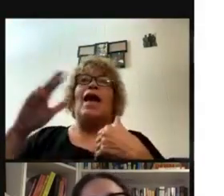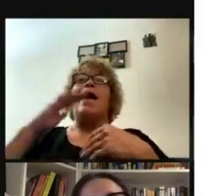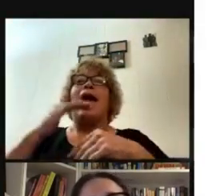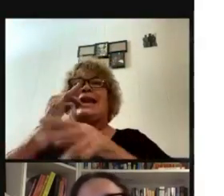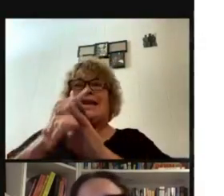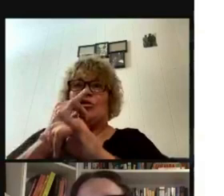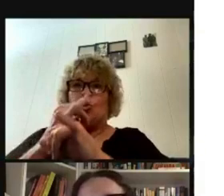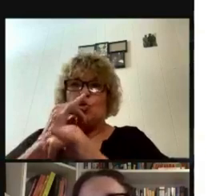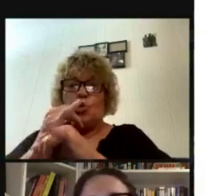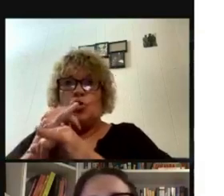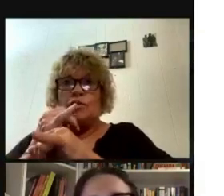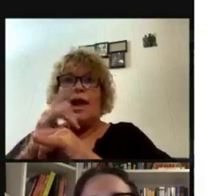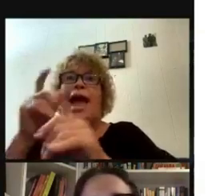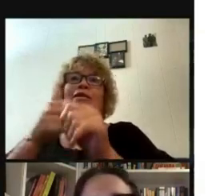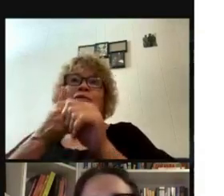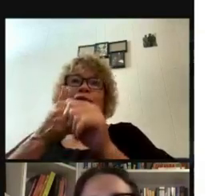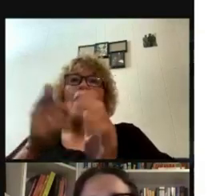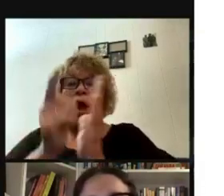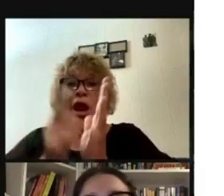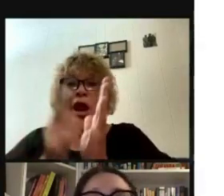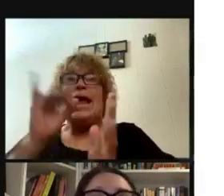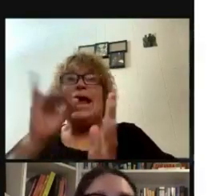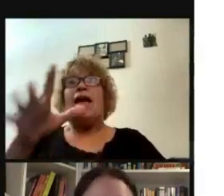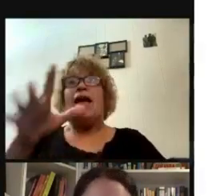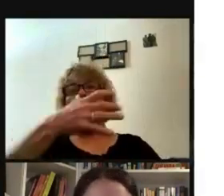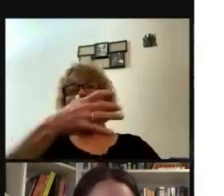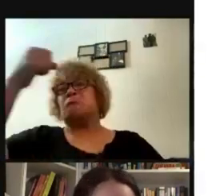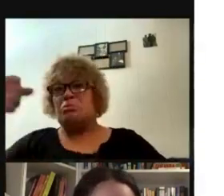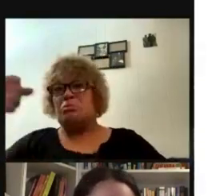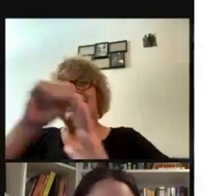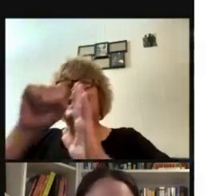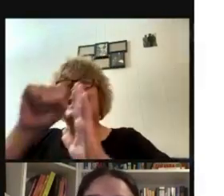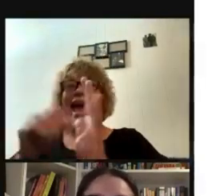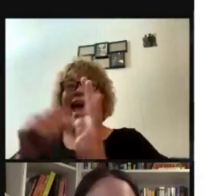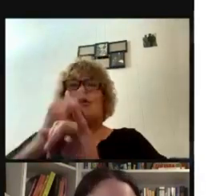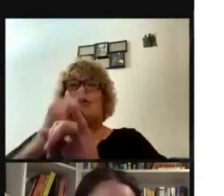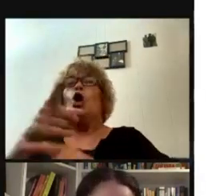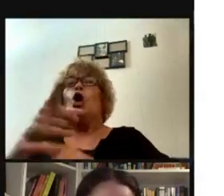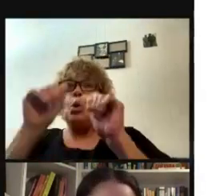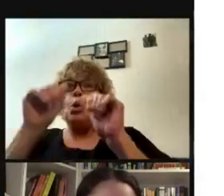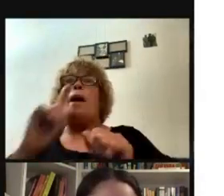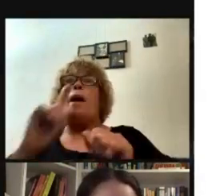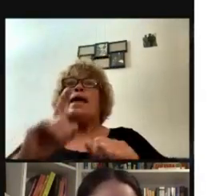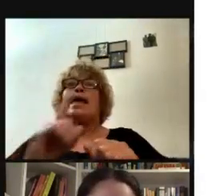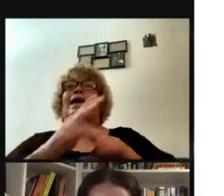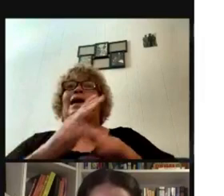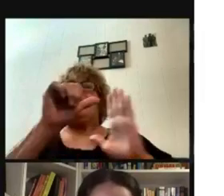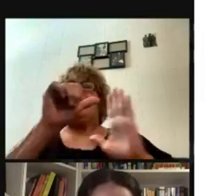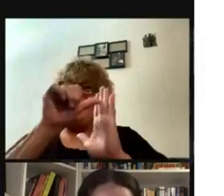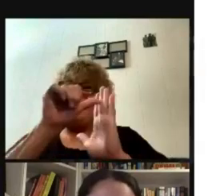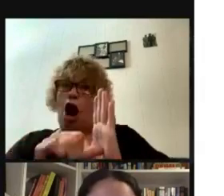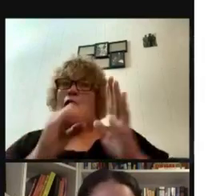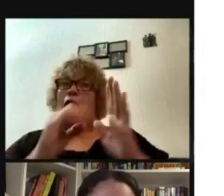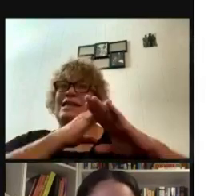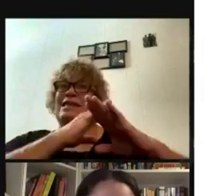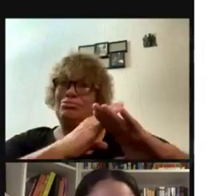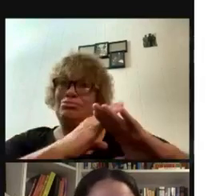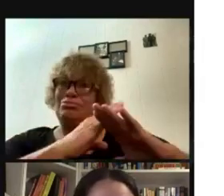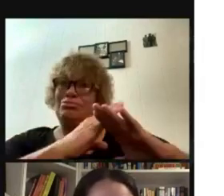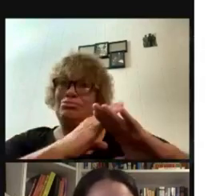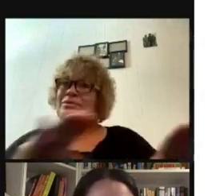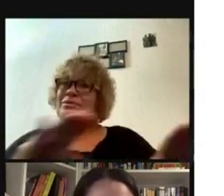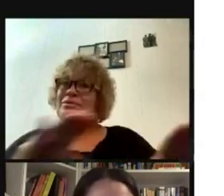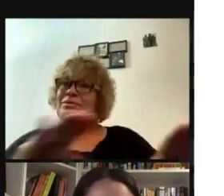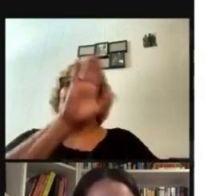law. And once you were committed to a state institution, you could be sterilized at the discretion of a clinician or